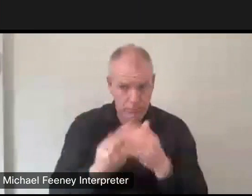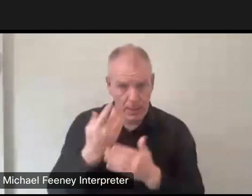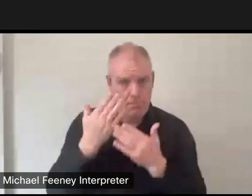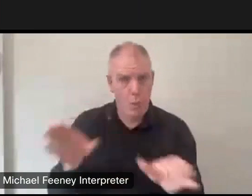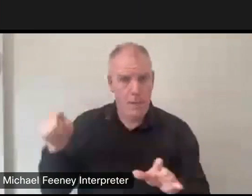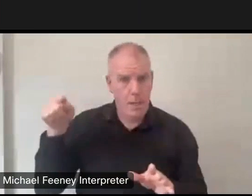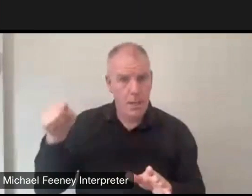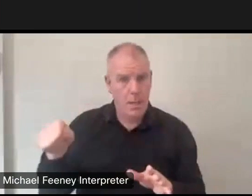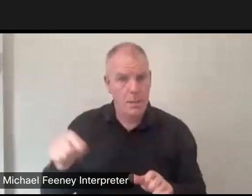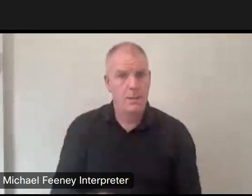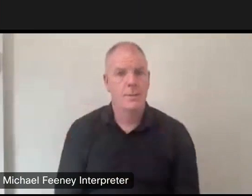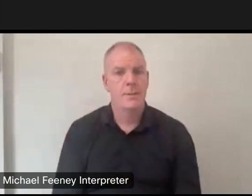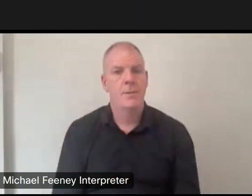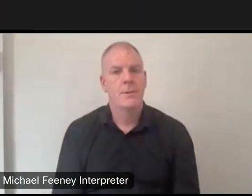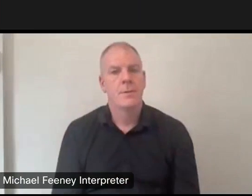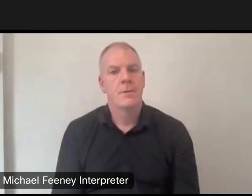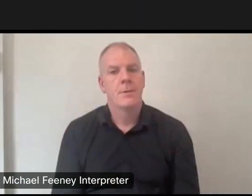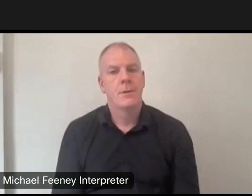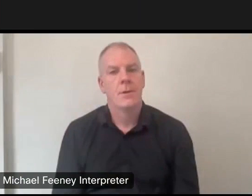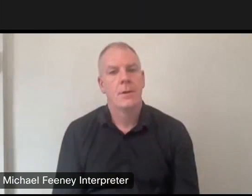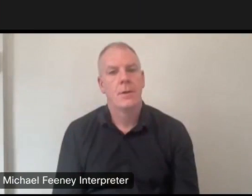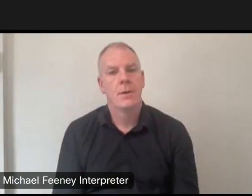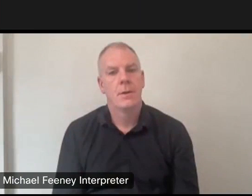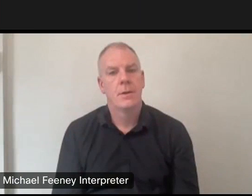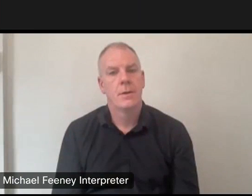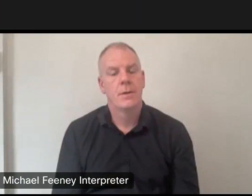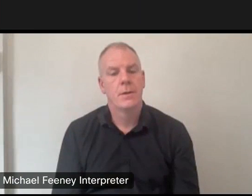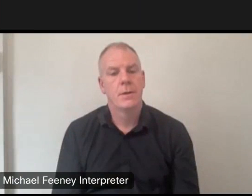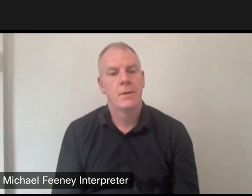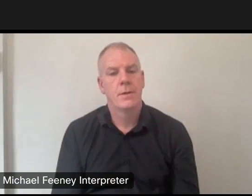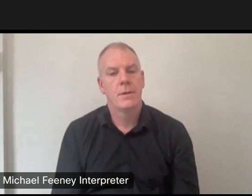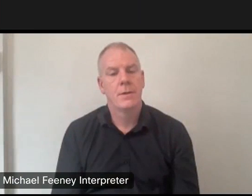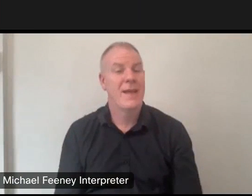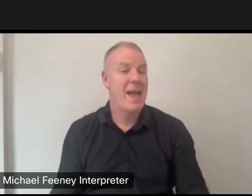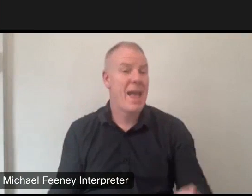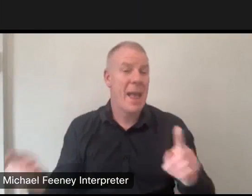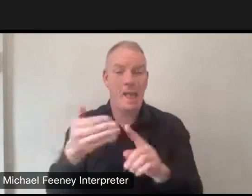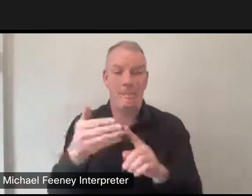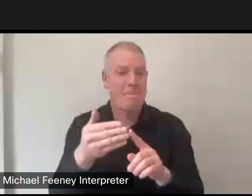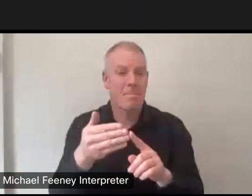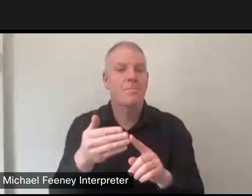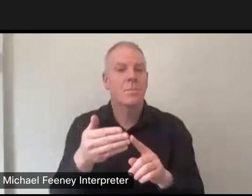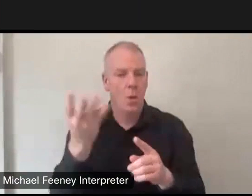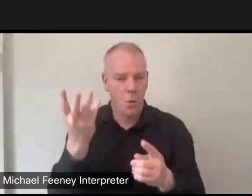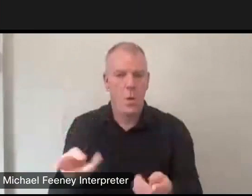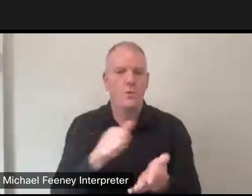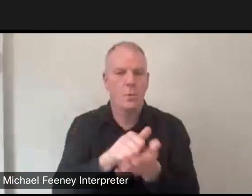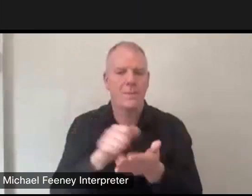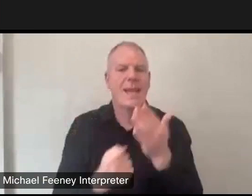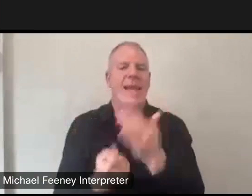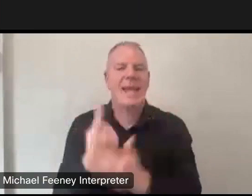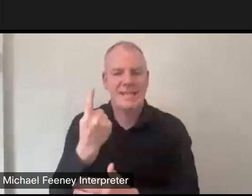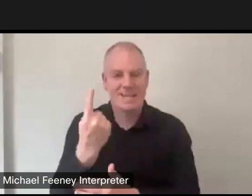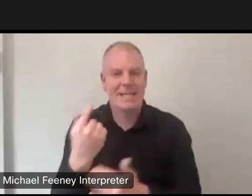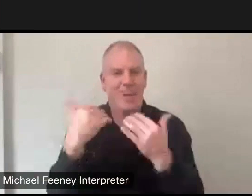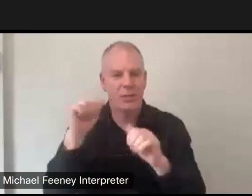available? Yeah, so we do. Like the bigger vision is that we will be in a space where we publish our incident data, and that was